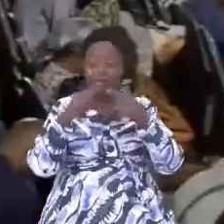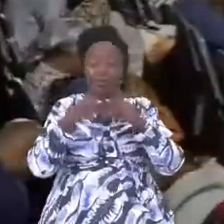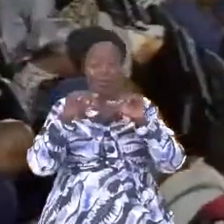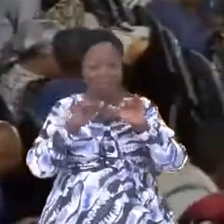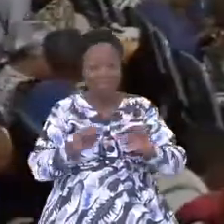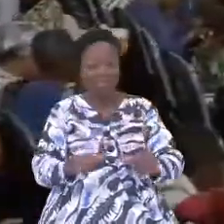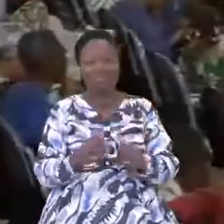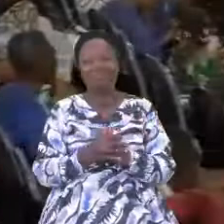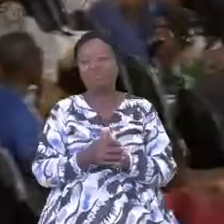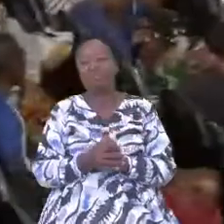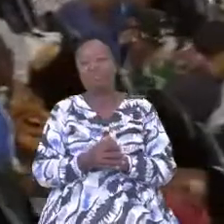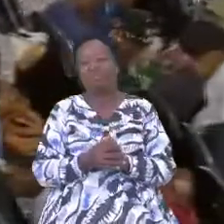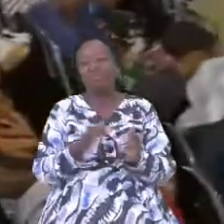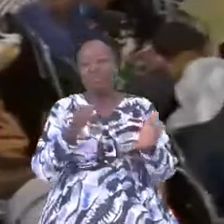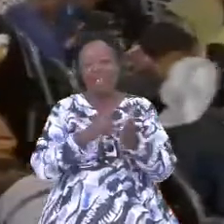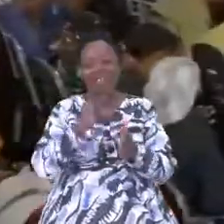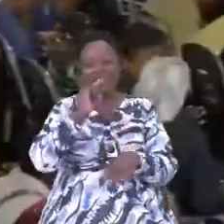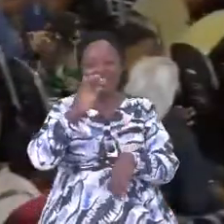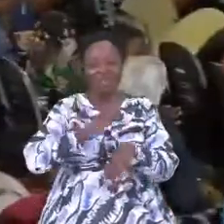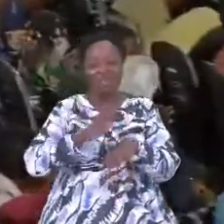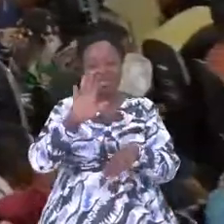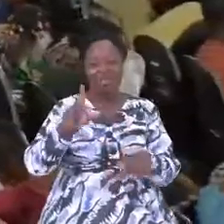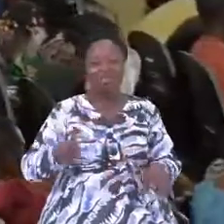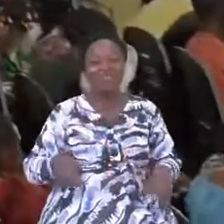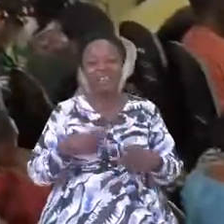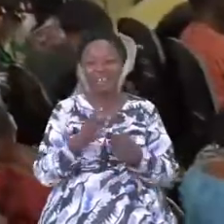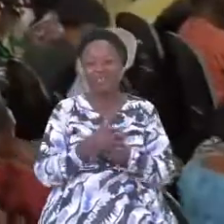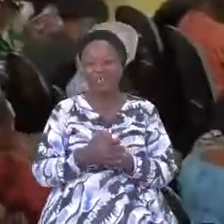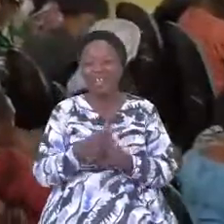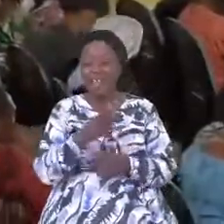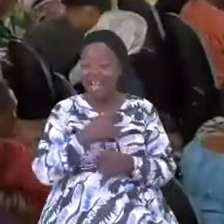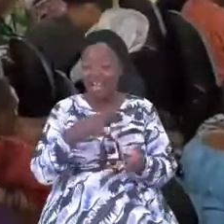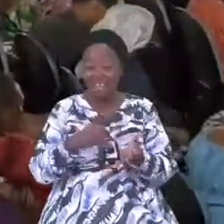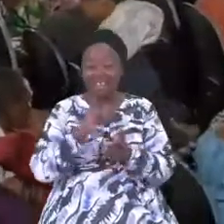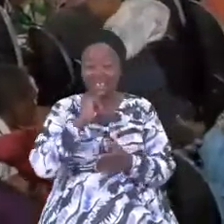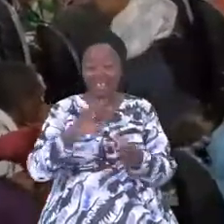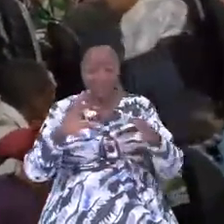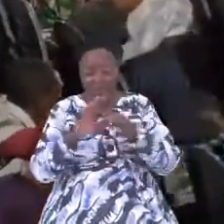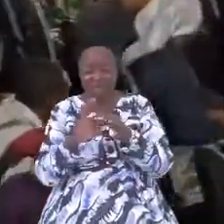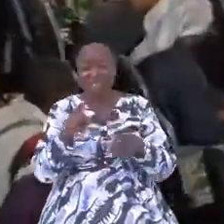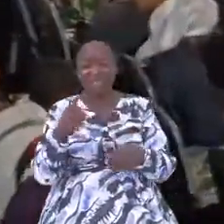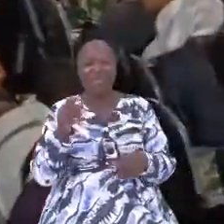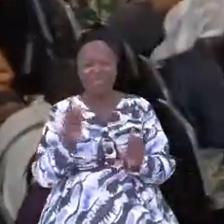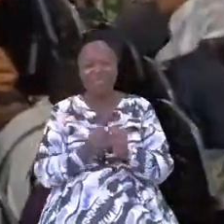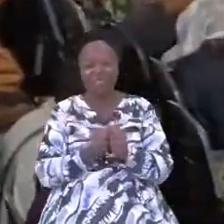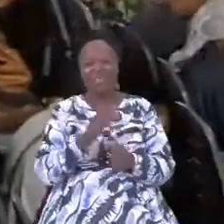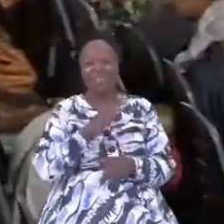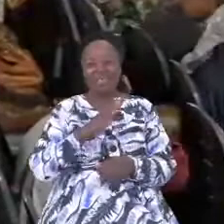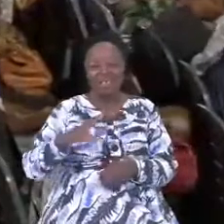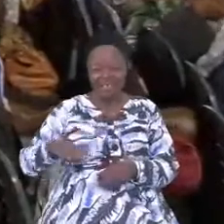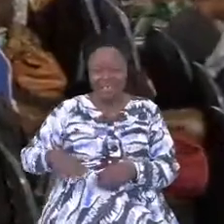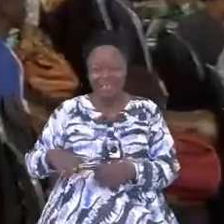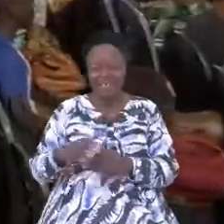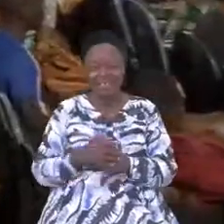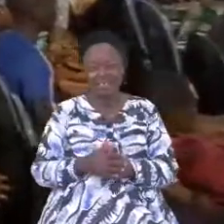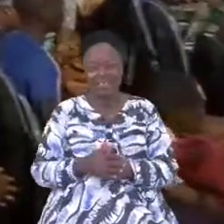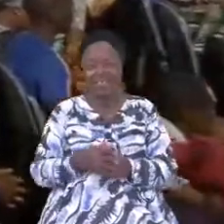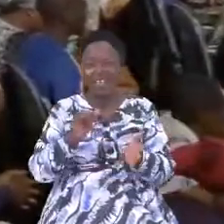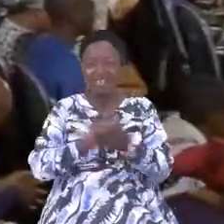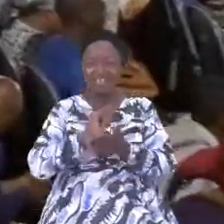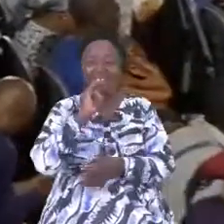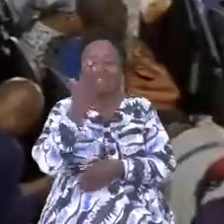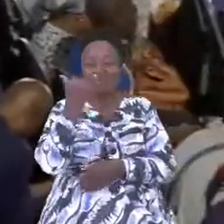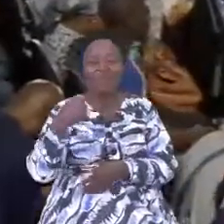It is touching your life. And it is connecting you with Christ. That's why we say it